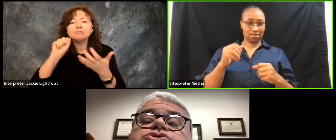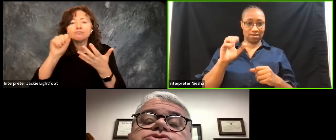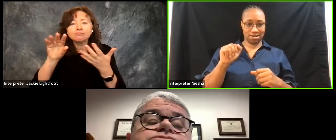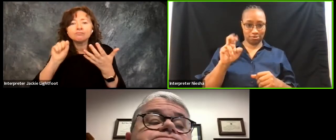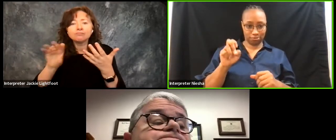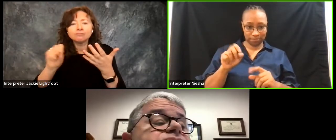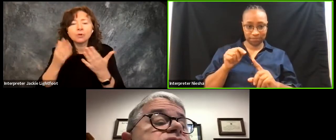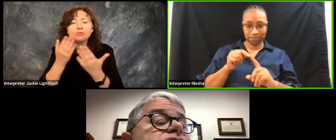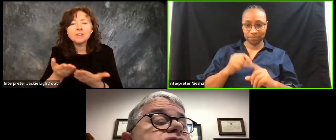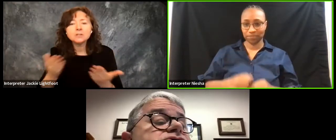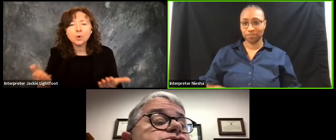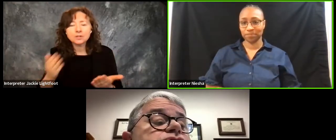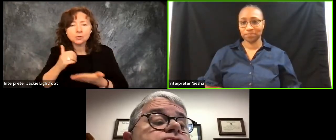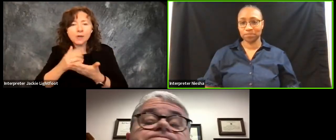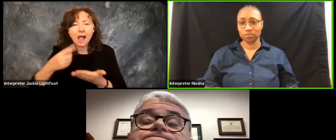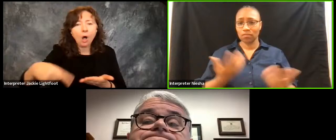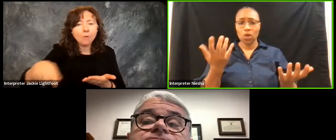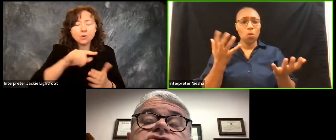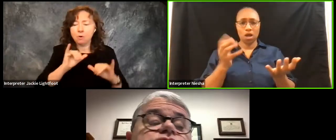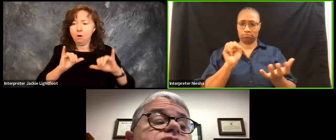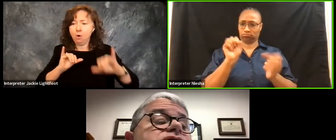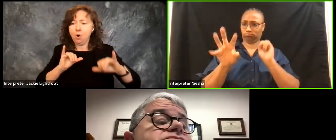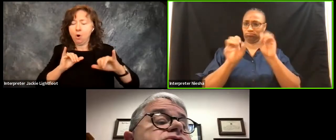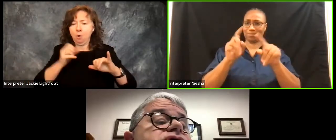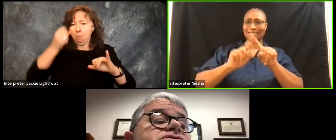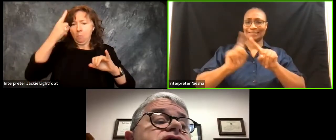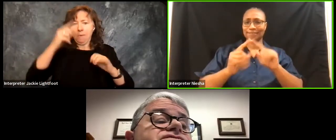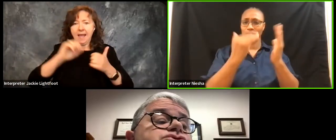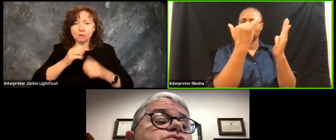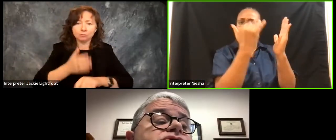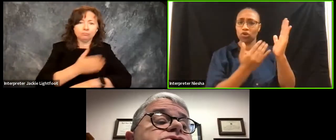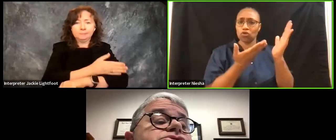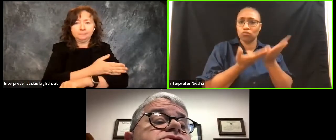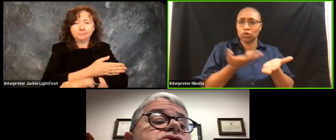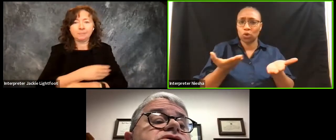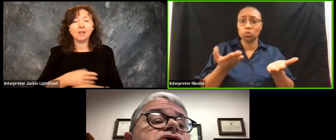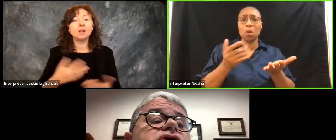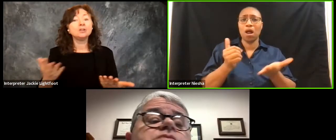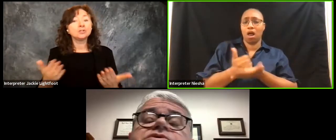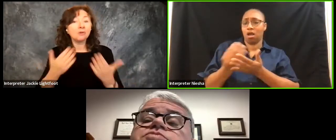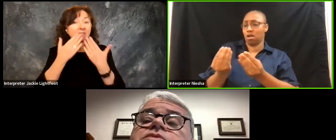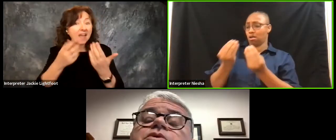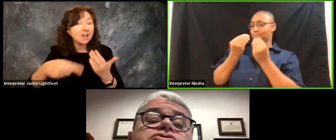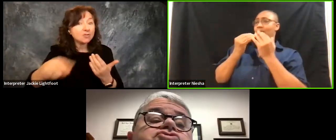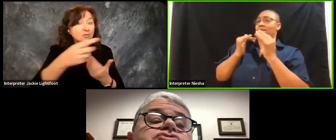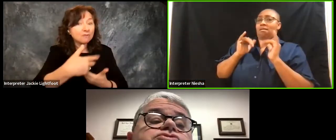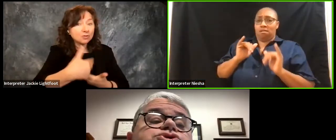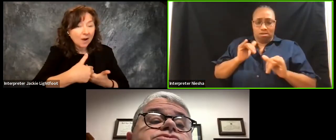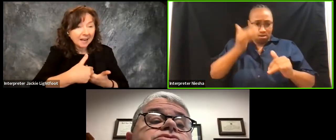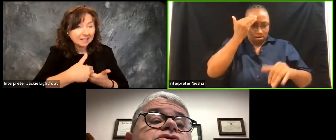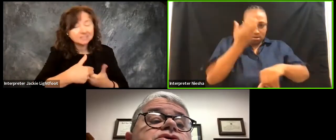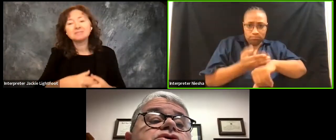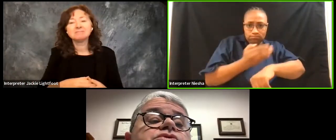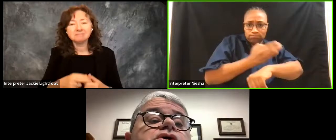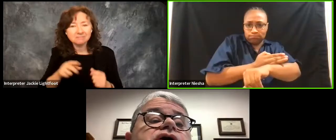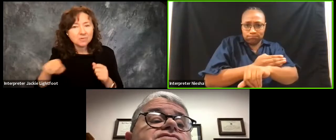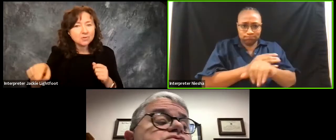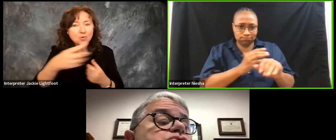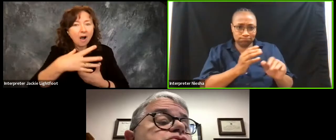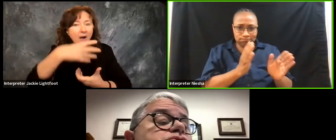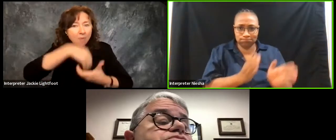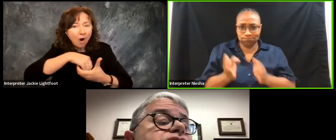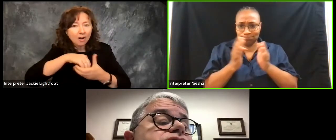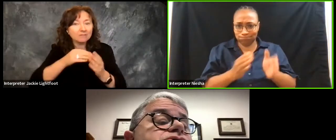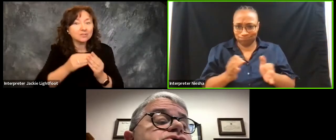these issues. So, as we begin, thanks for joining us and helping us be a part of the solution. We all